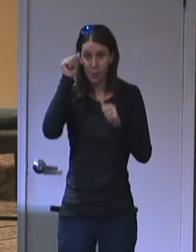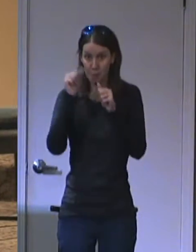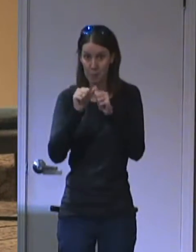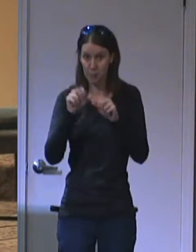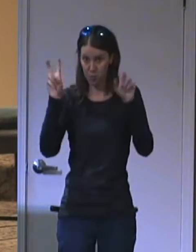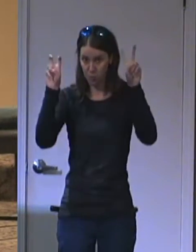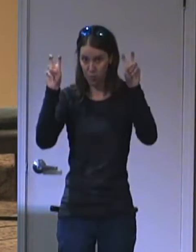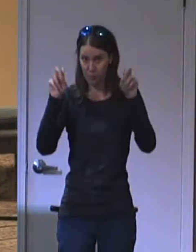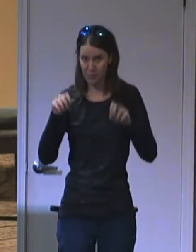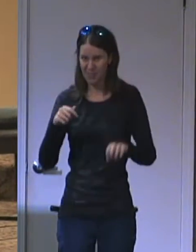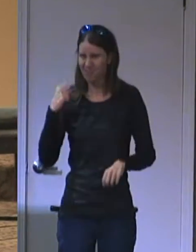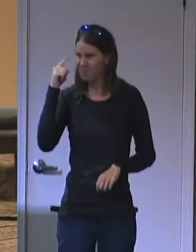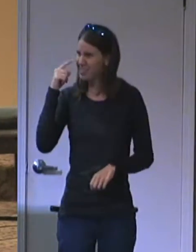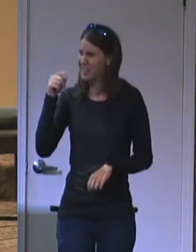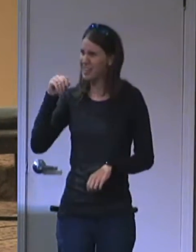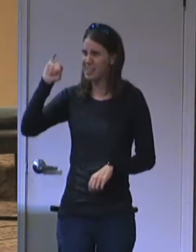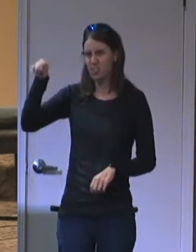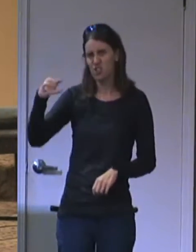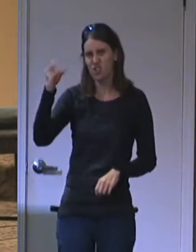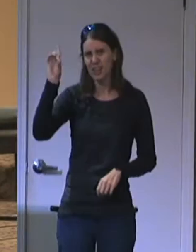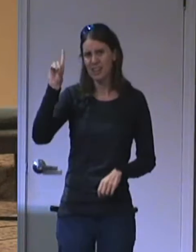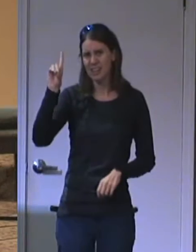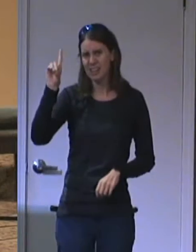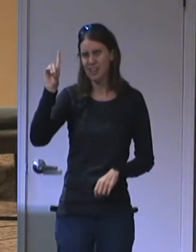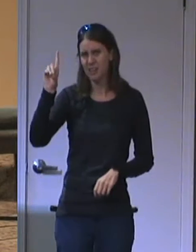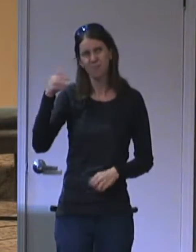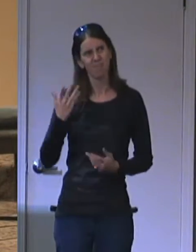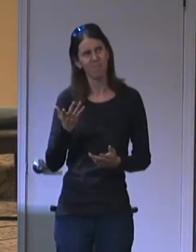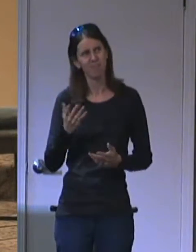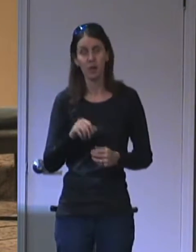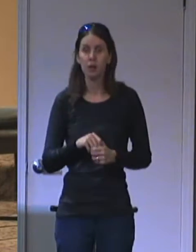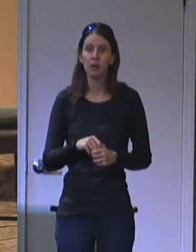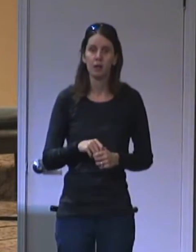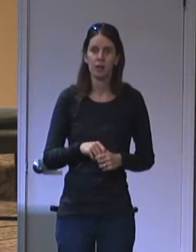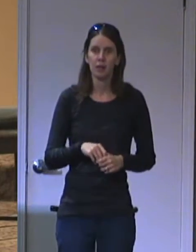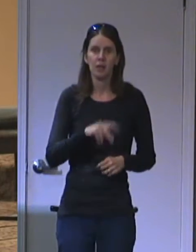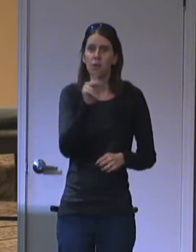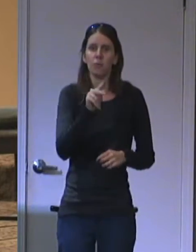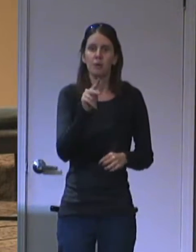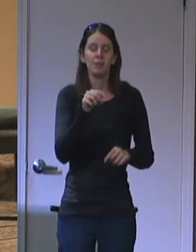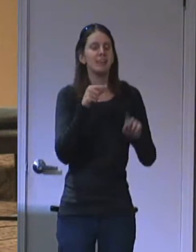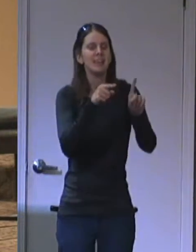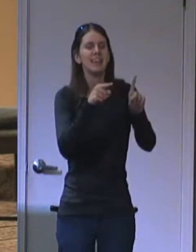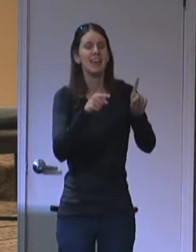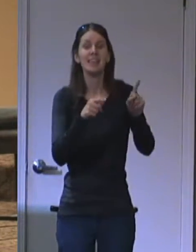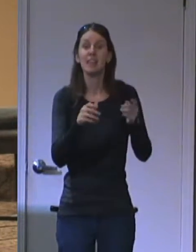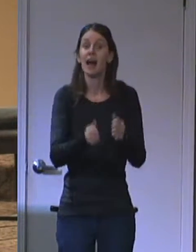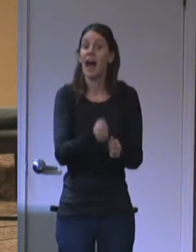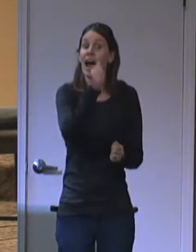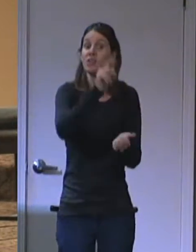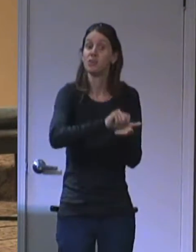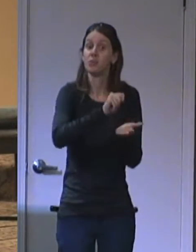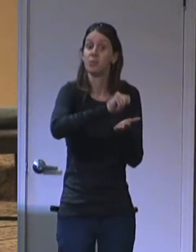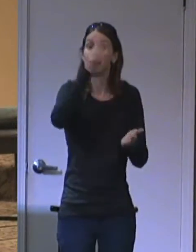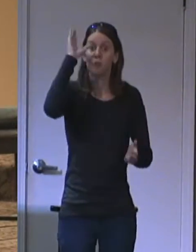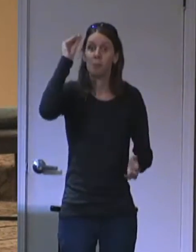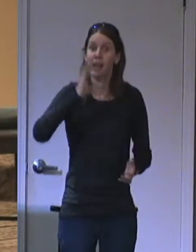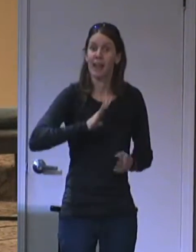Remember the quote? I think it was J.D. Rockefeller or someone. They asked him, he was the richest man in America at the time, they